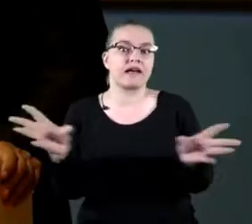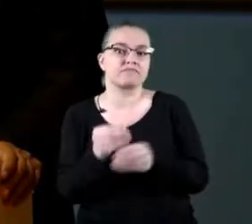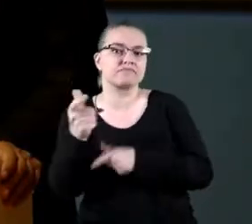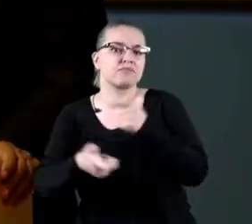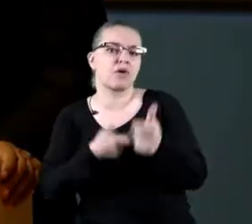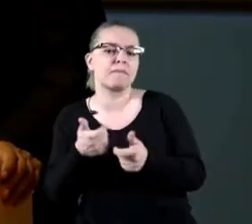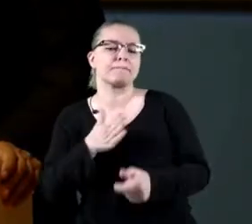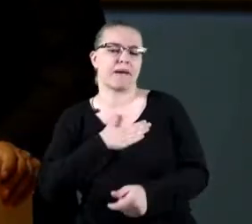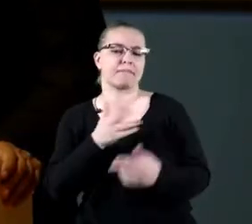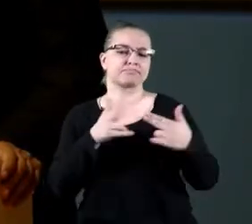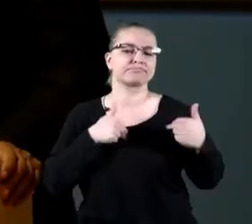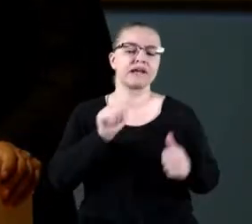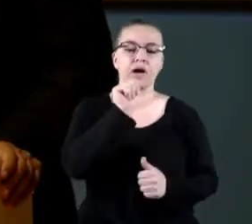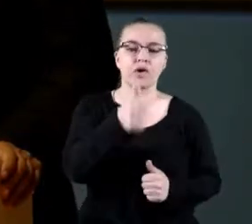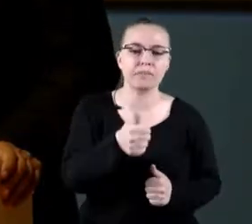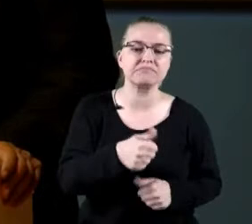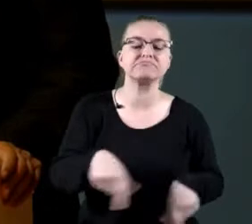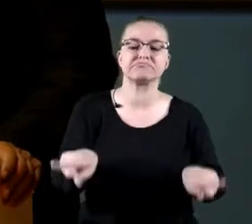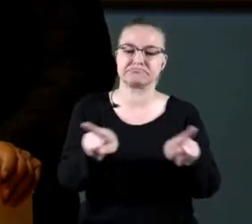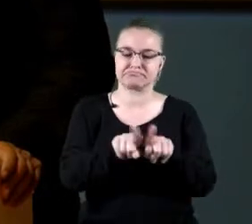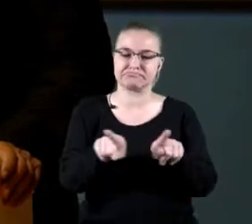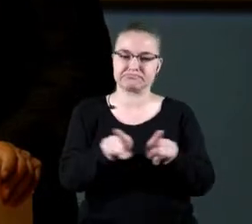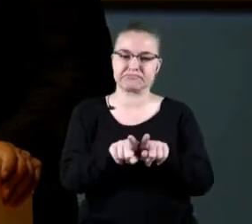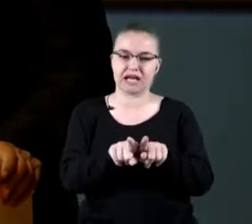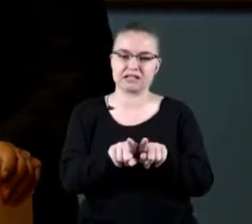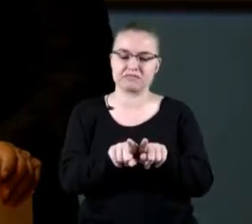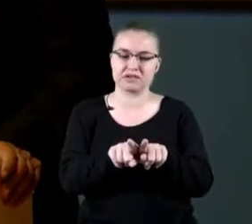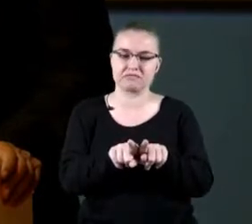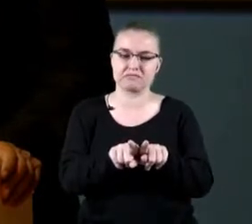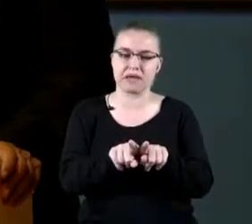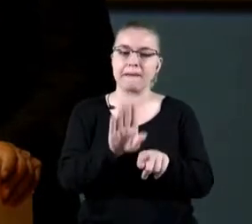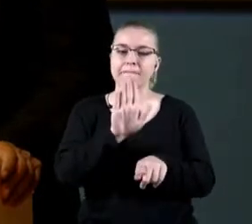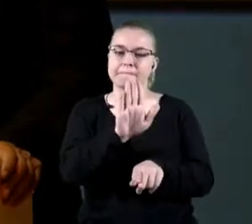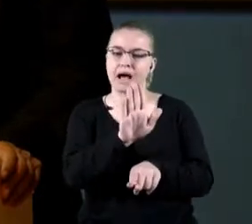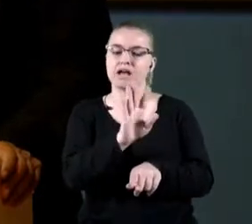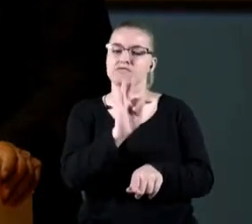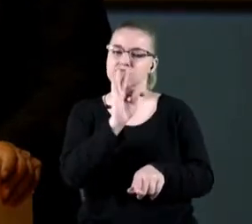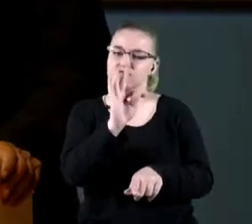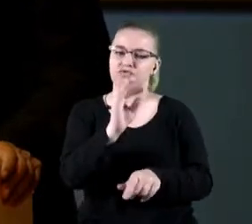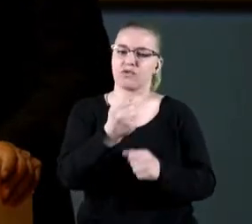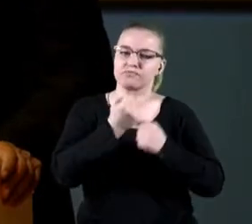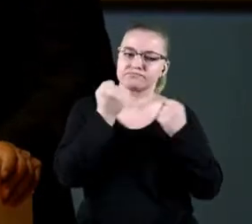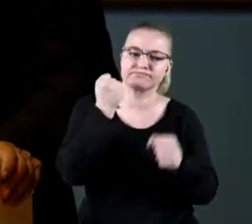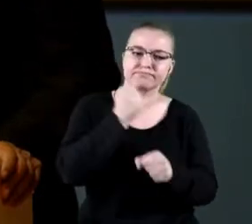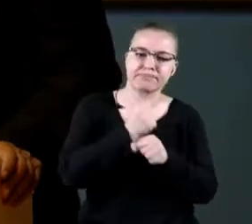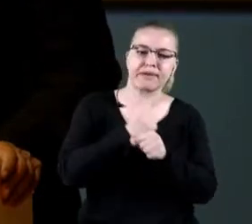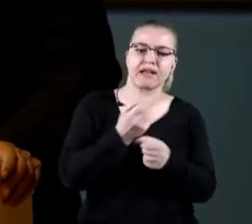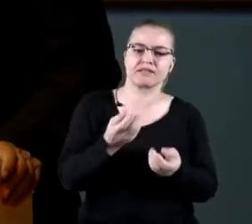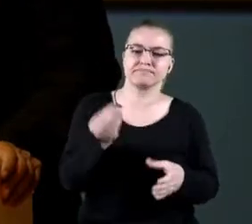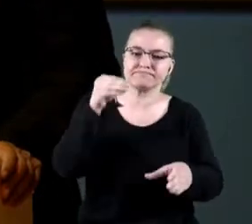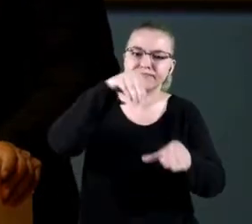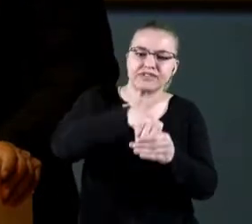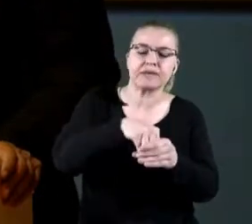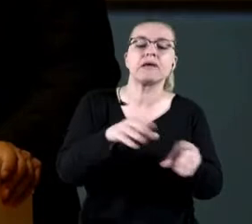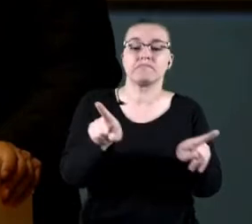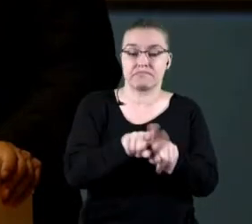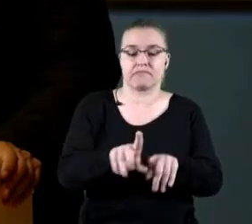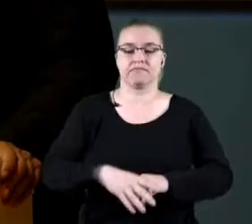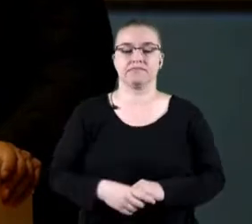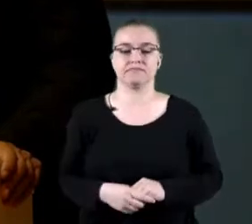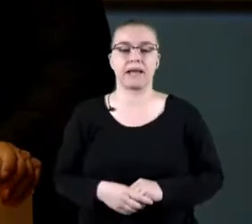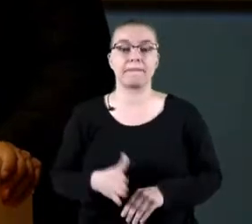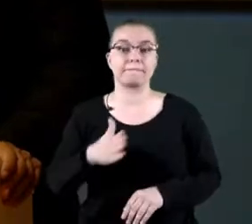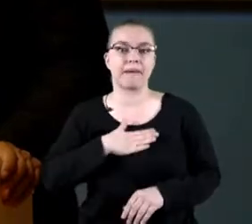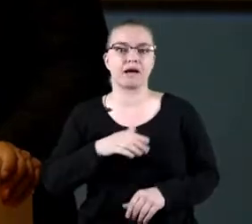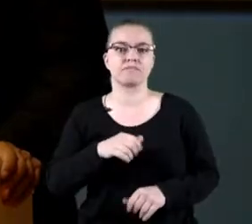funds into developing this methodology and this way of working. We have the Generalitat, the regional government of Catalonia, who's supporting us